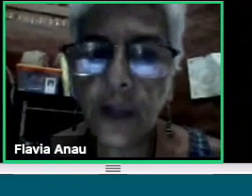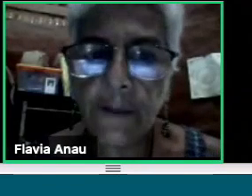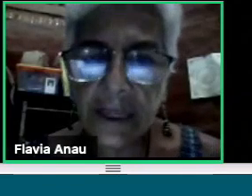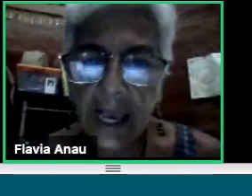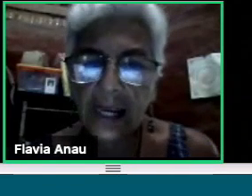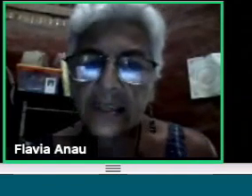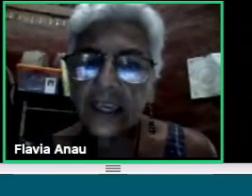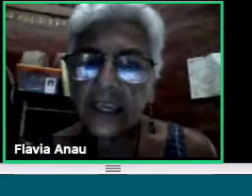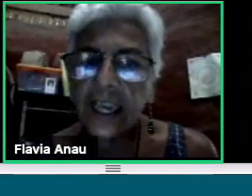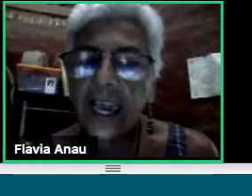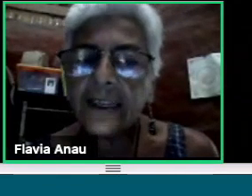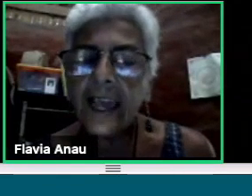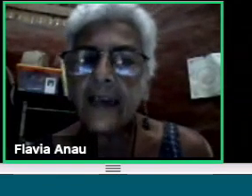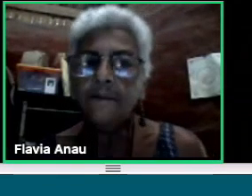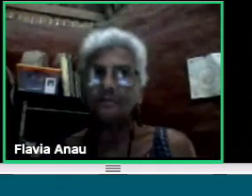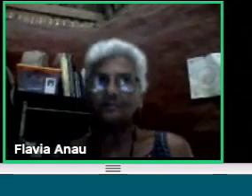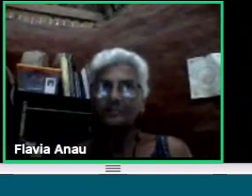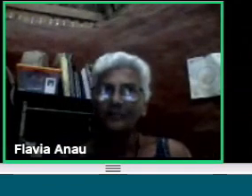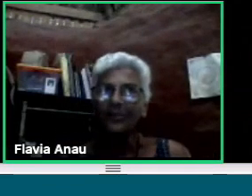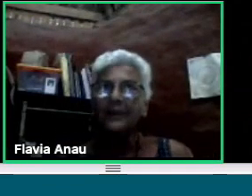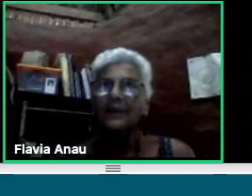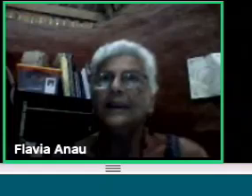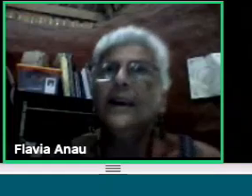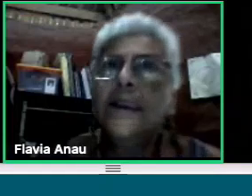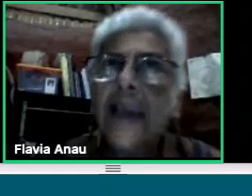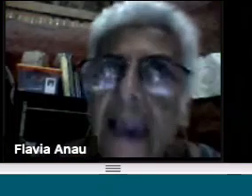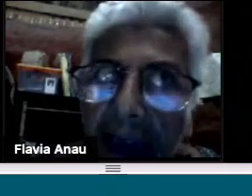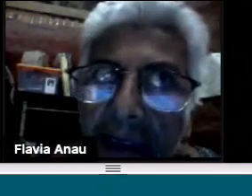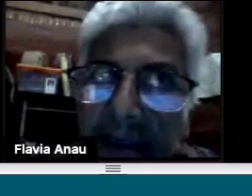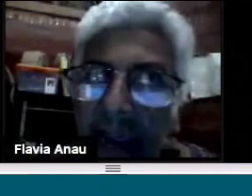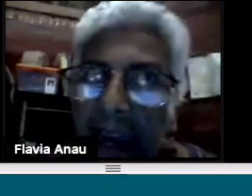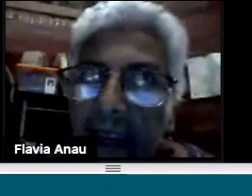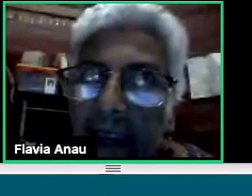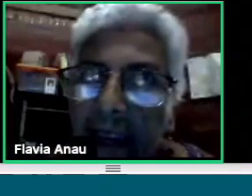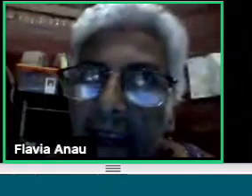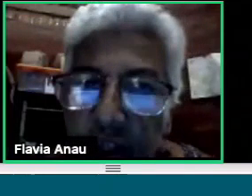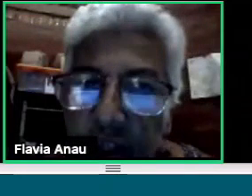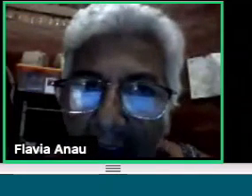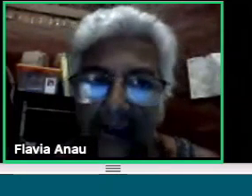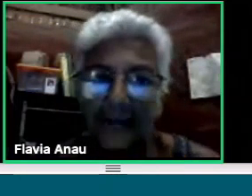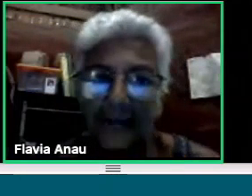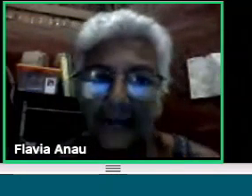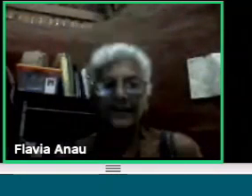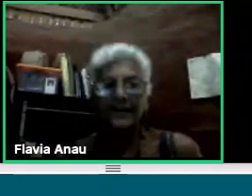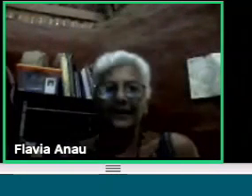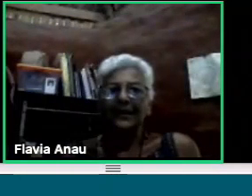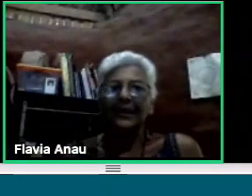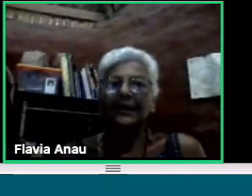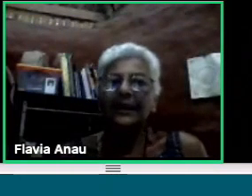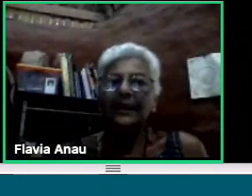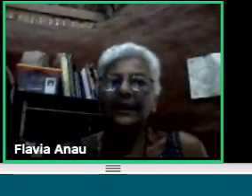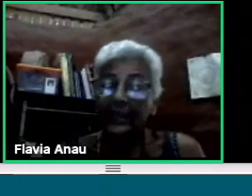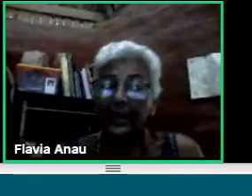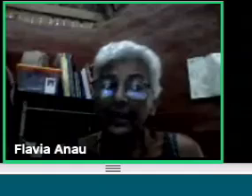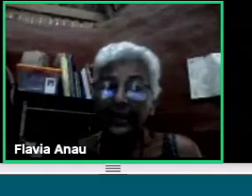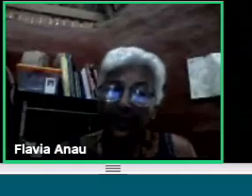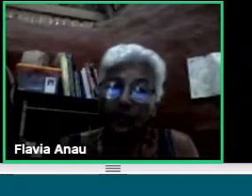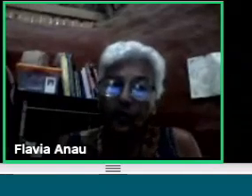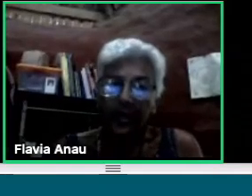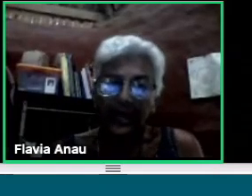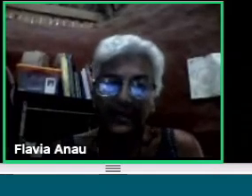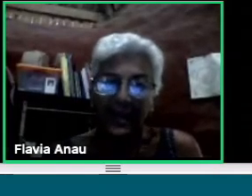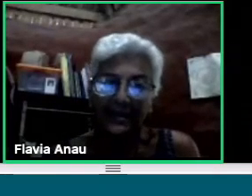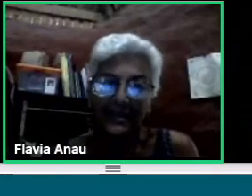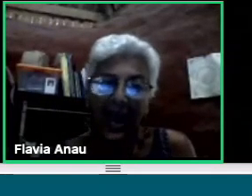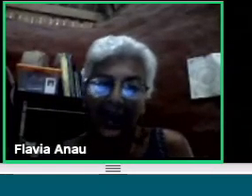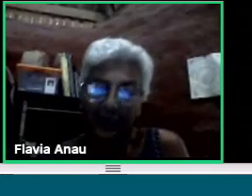that are also part of this issue. Next, please. Which is the social pillar or